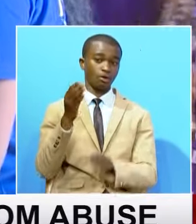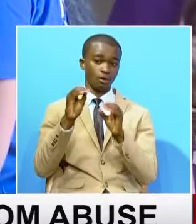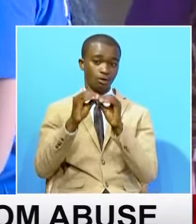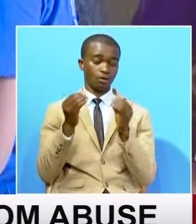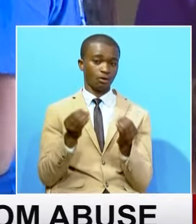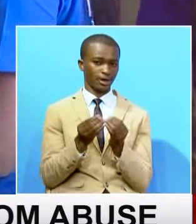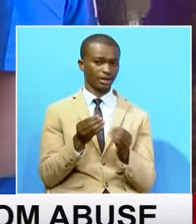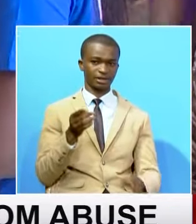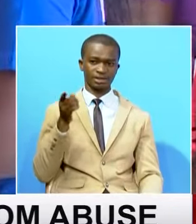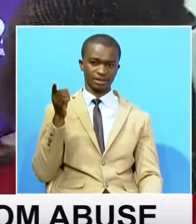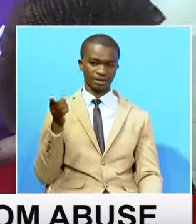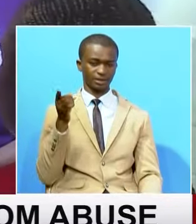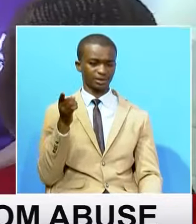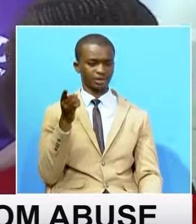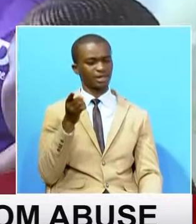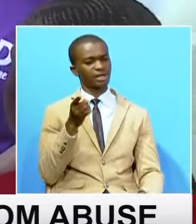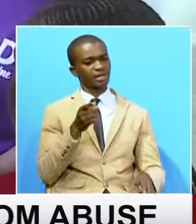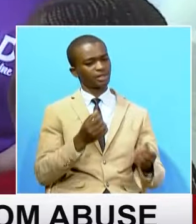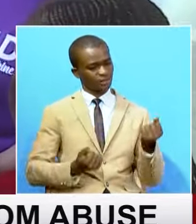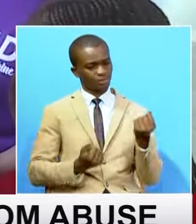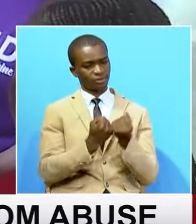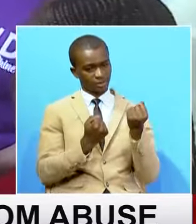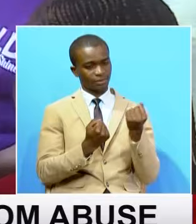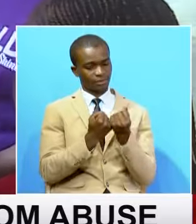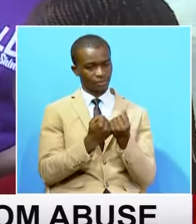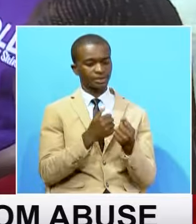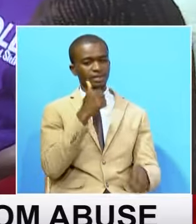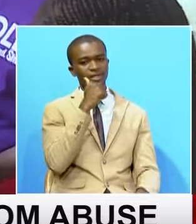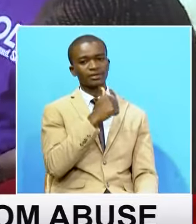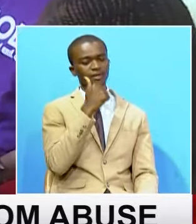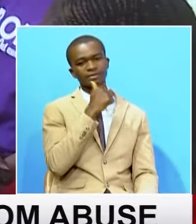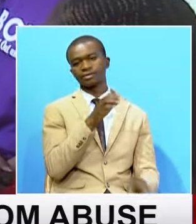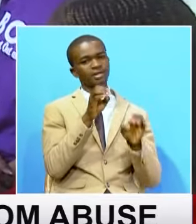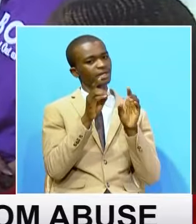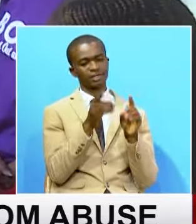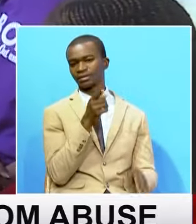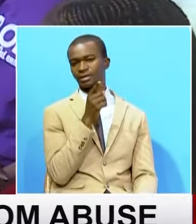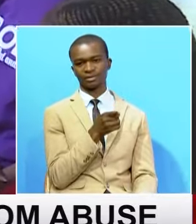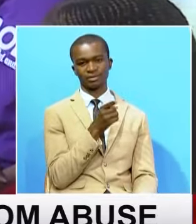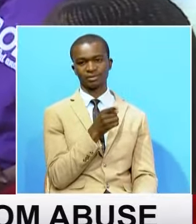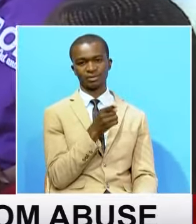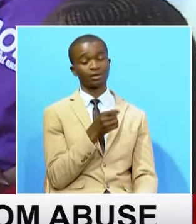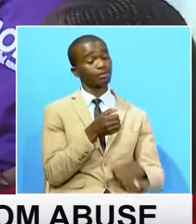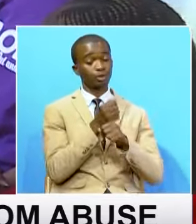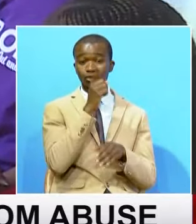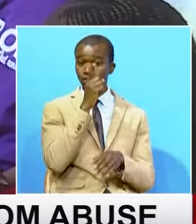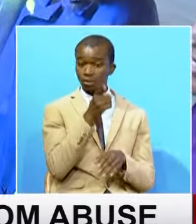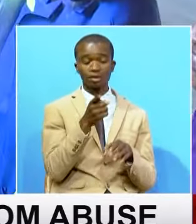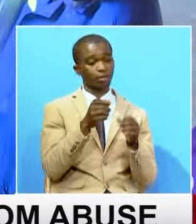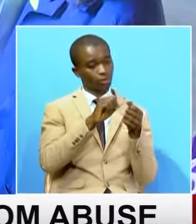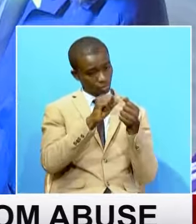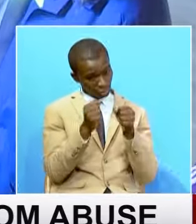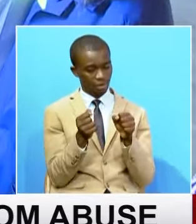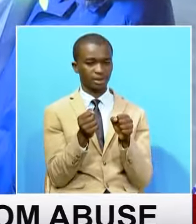organization that provides orphan girls with care, education, and essential support services, to ensure their safety and well-being has